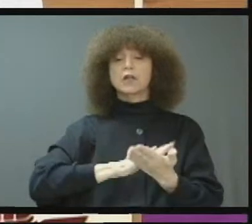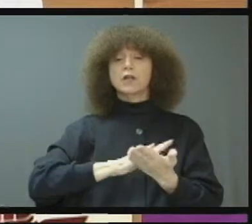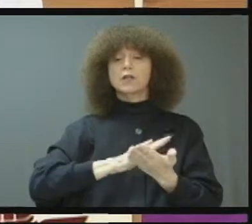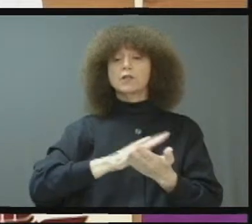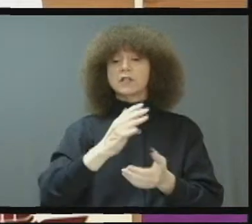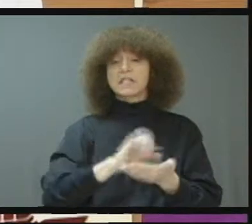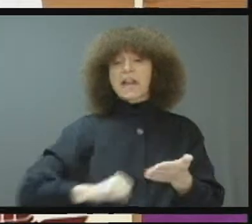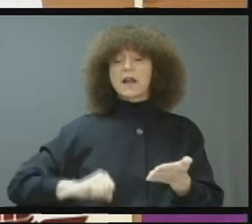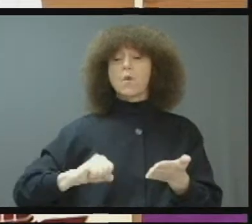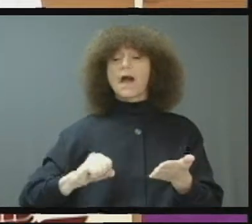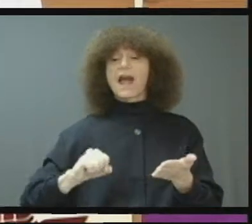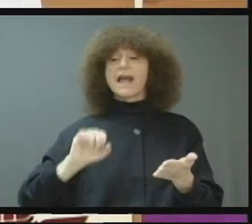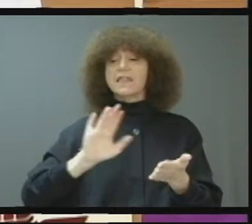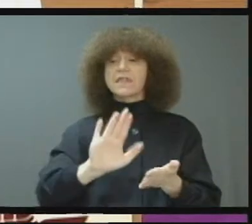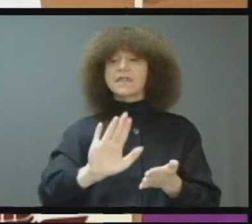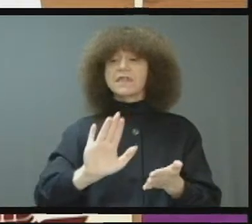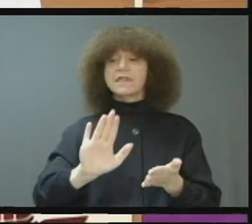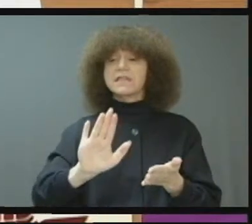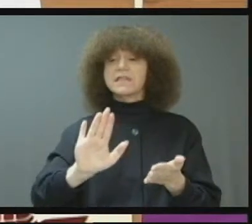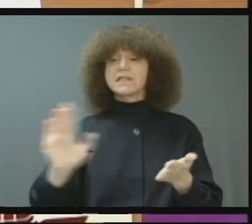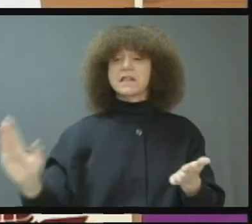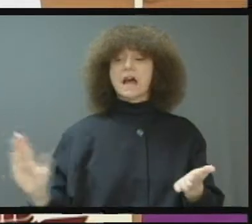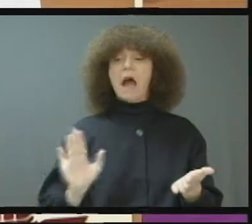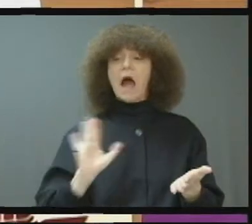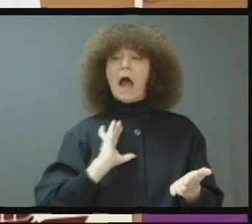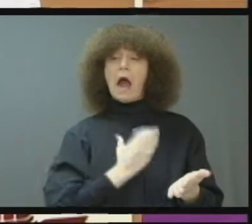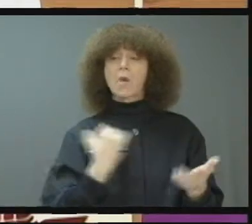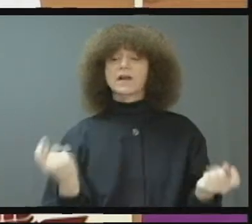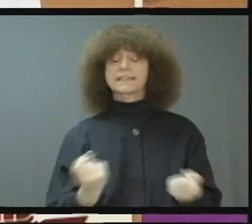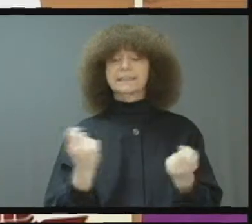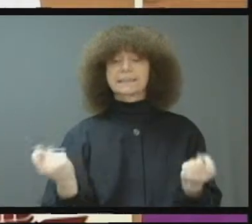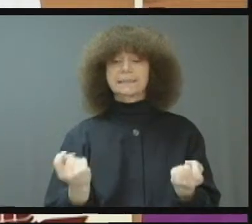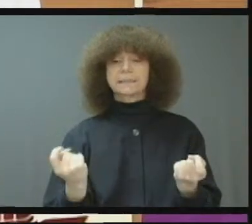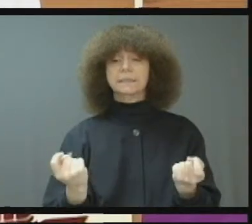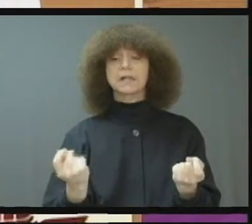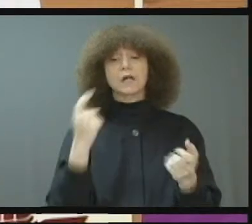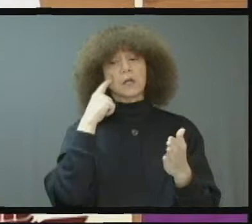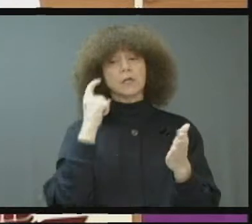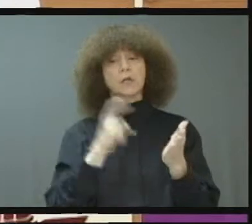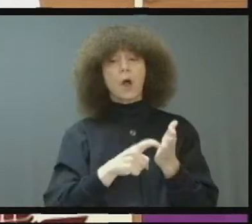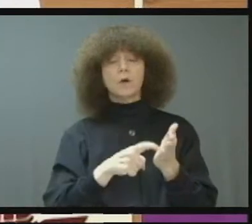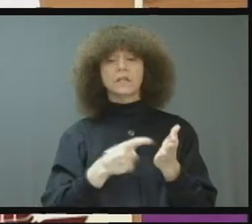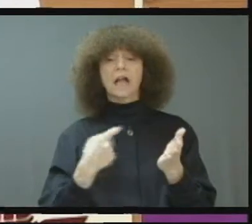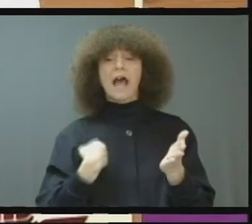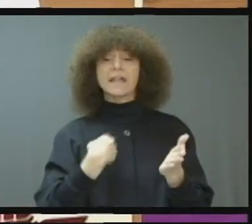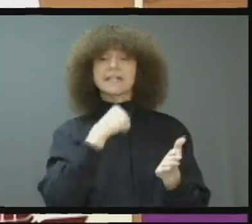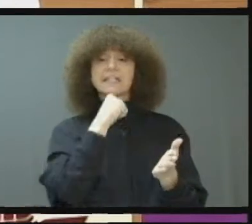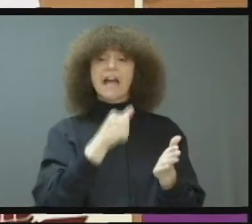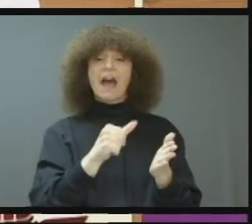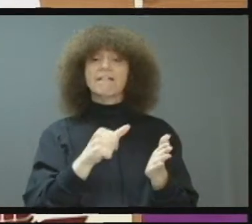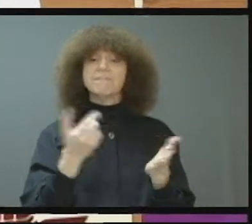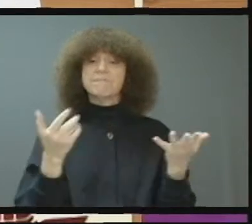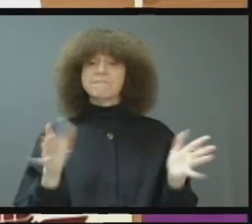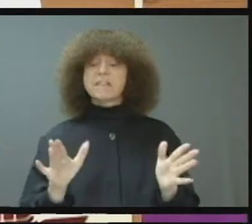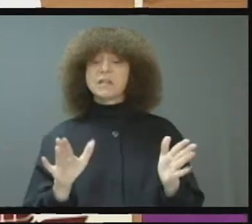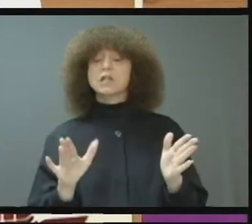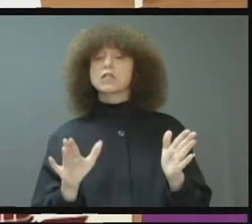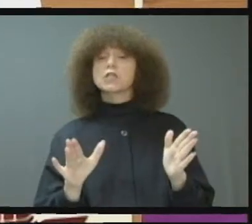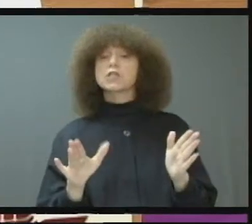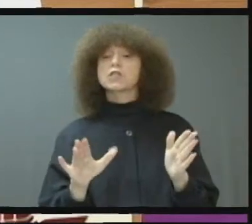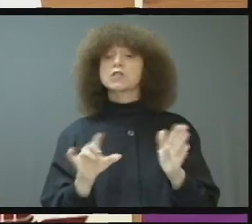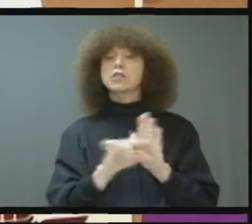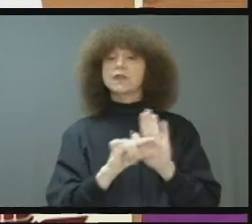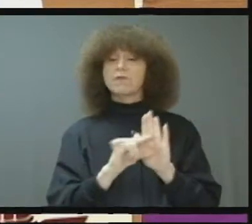Now, if you were listening closely a few minutes ago, you probably noticed that I didn't finish the verse that I had quoted from Isaiah